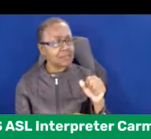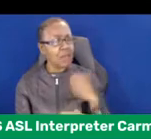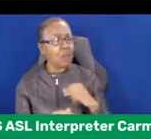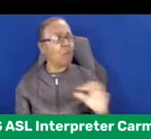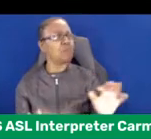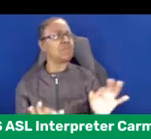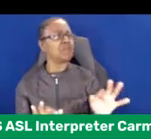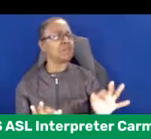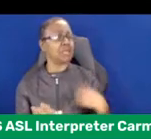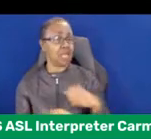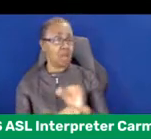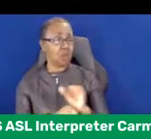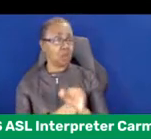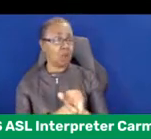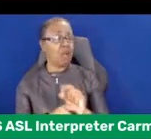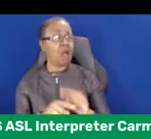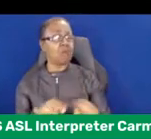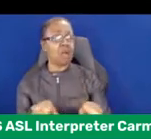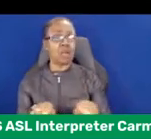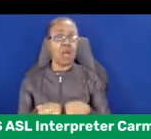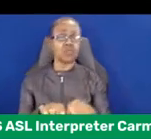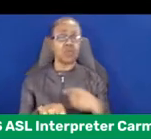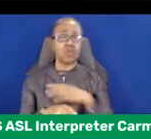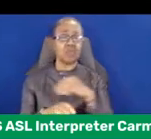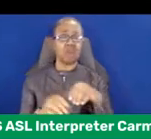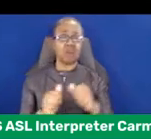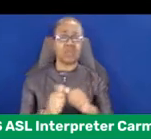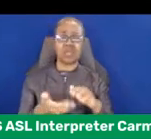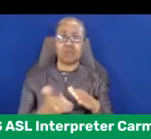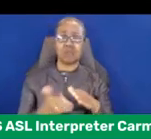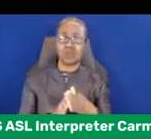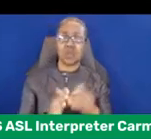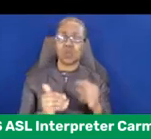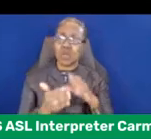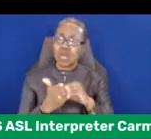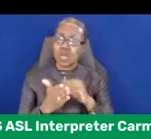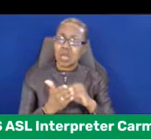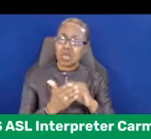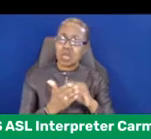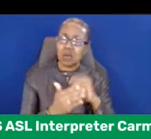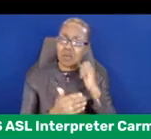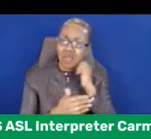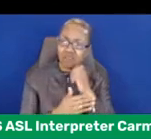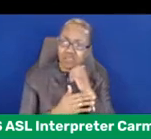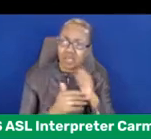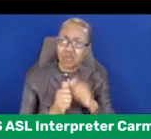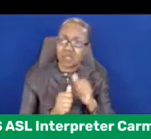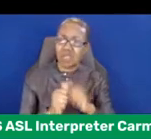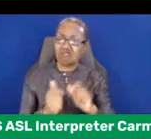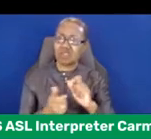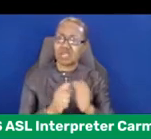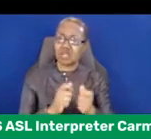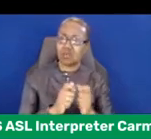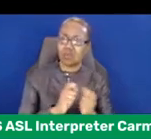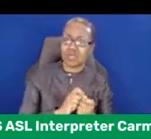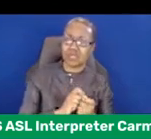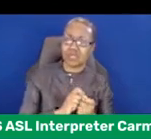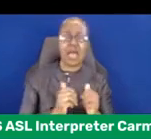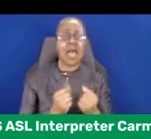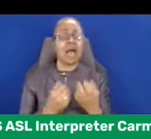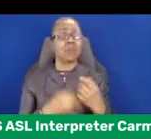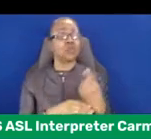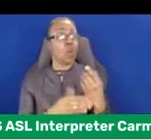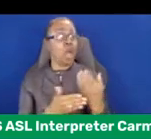also community members that learn through iteration every single day. And you'd be surprised by how much one new voice in our mutual aid